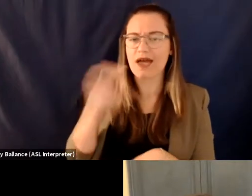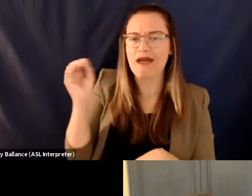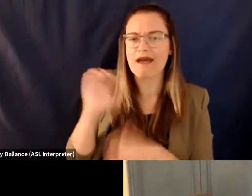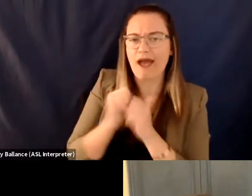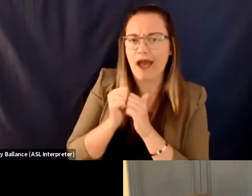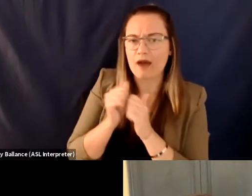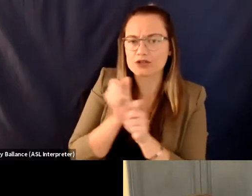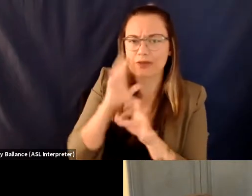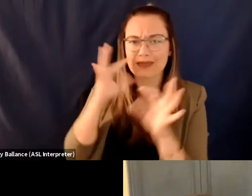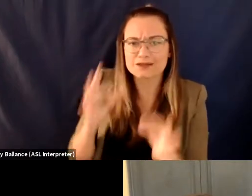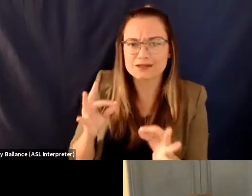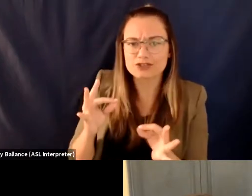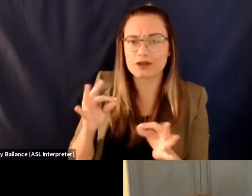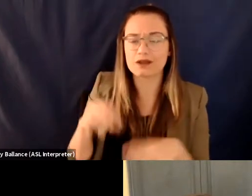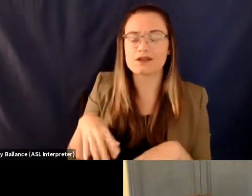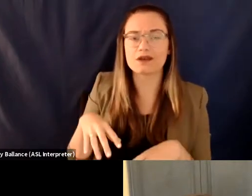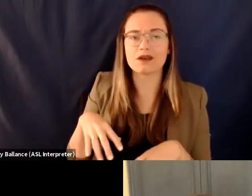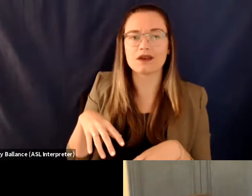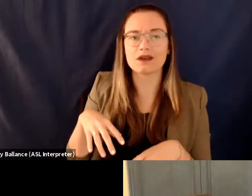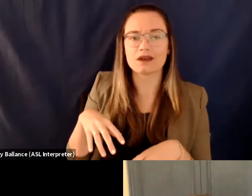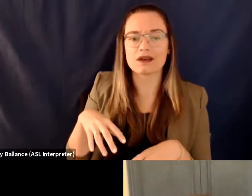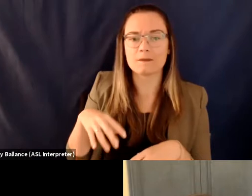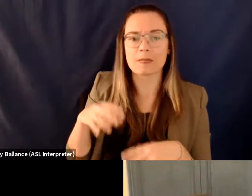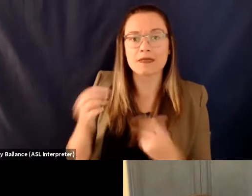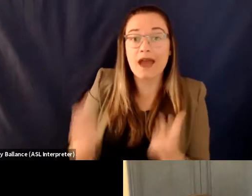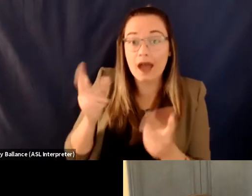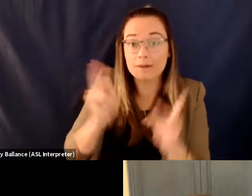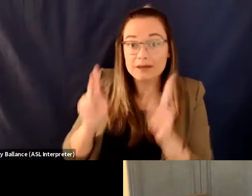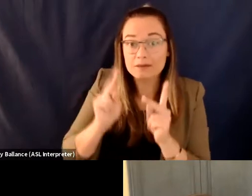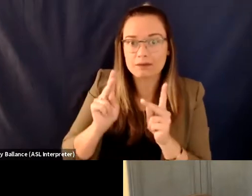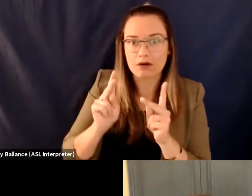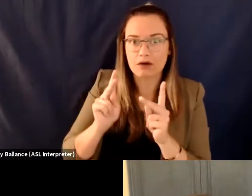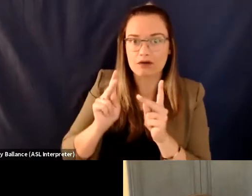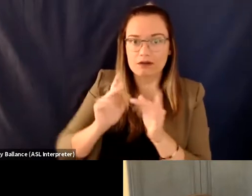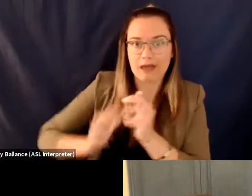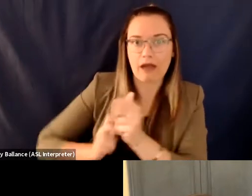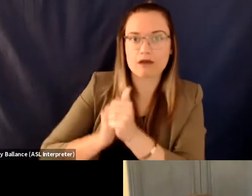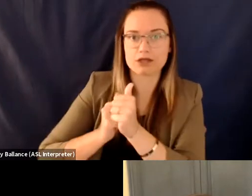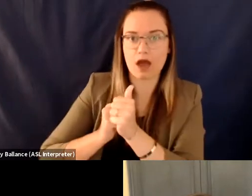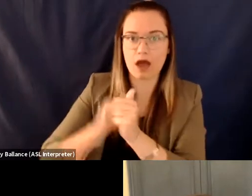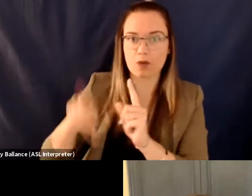those decisions, and how many people did you have to catch up with as they succeeded?